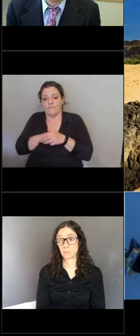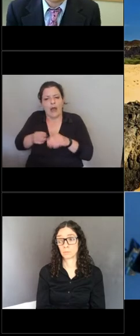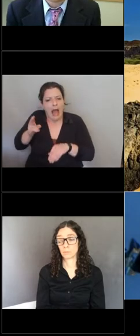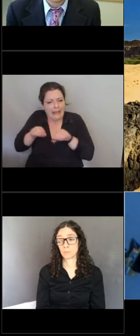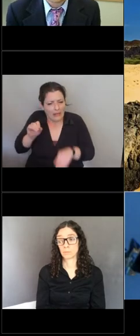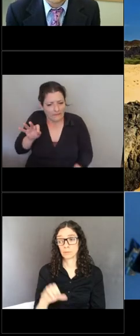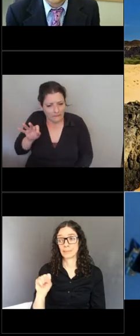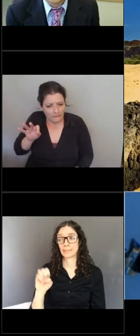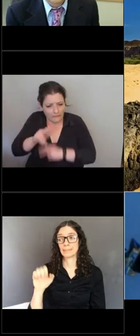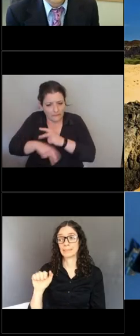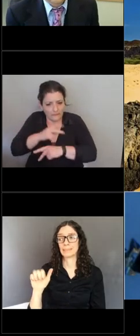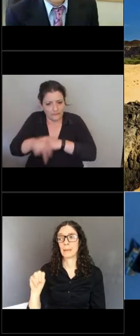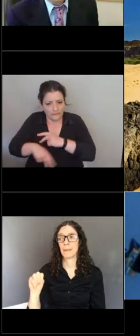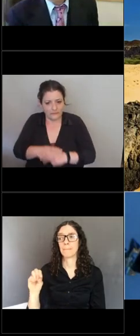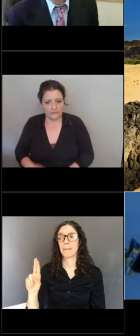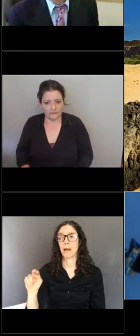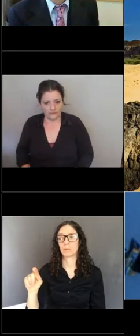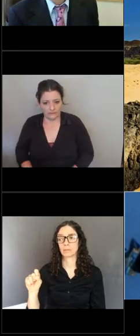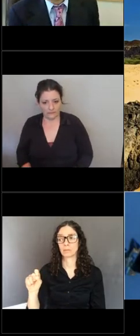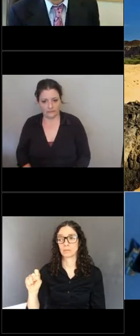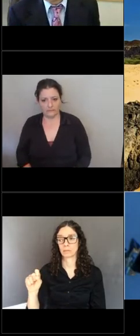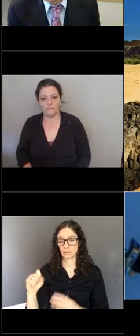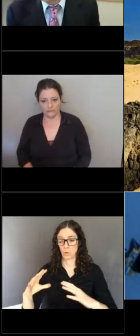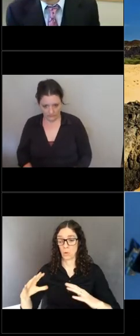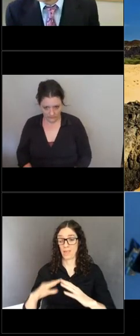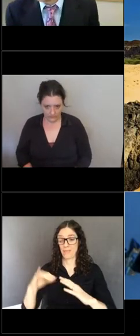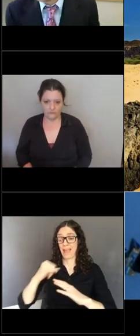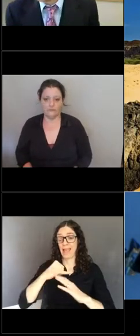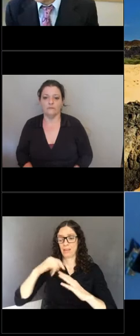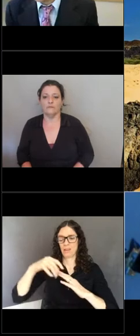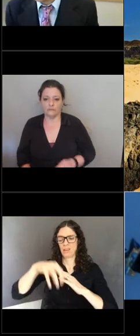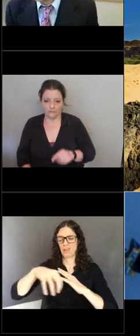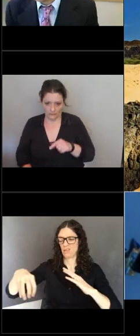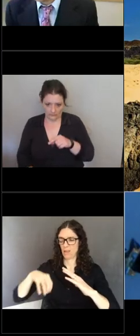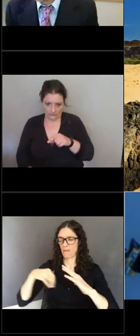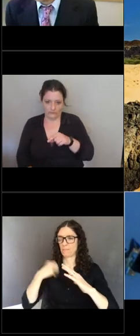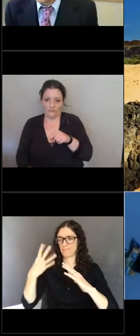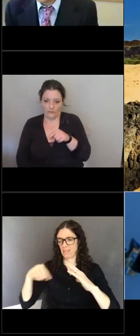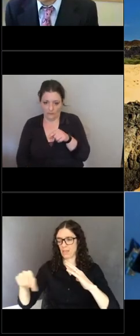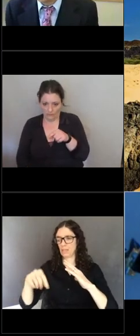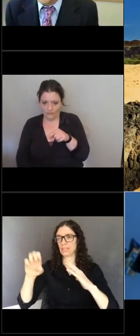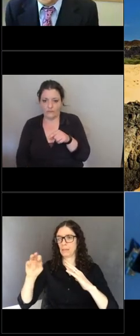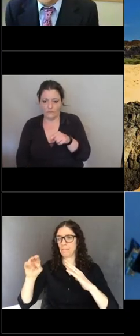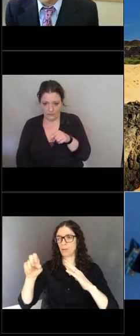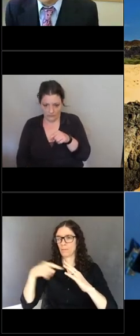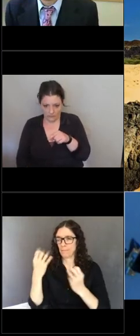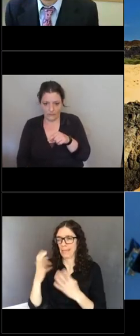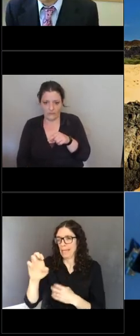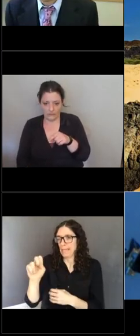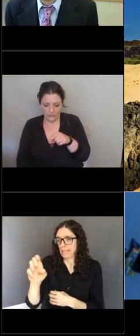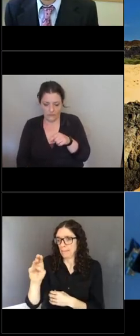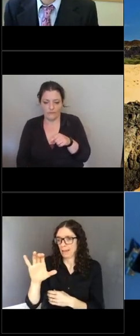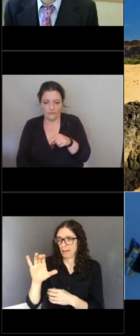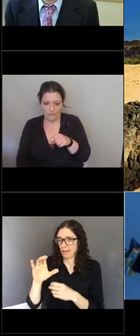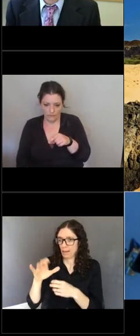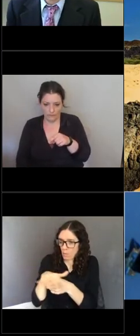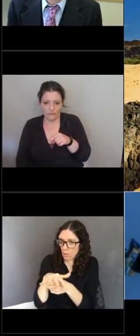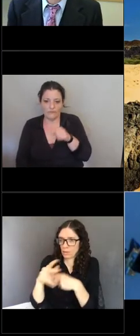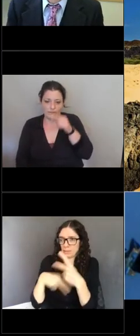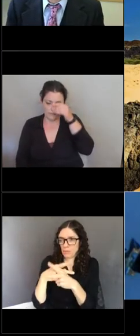management plan for Ascension Island is very much around growth and adaptability